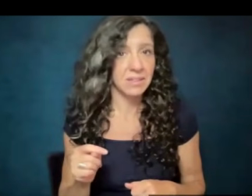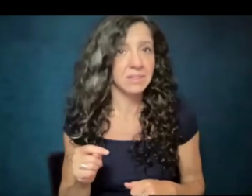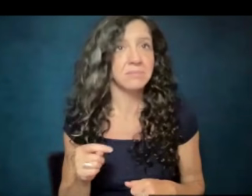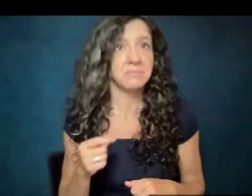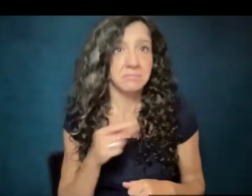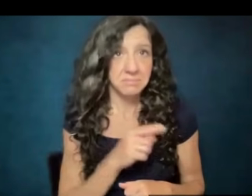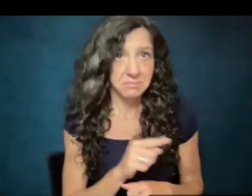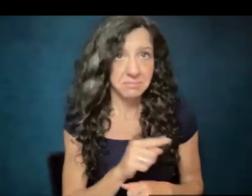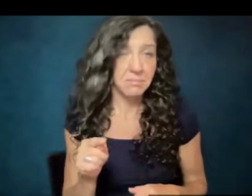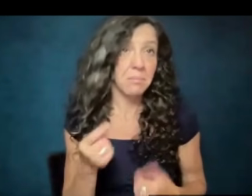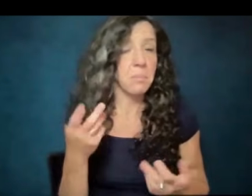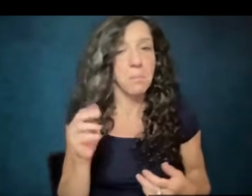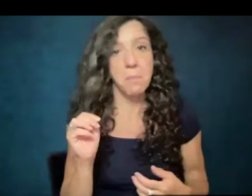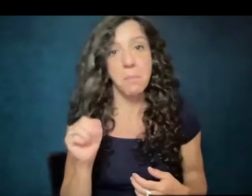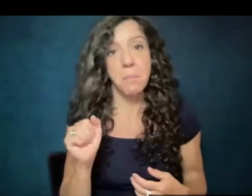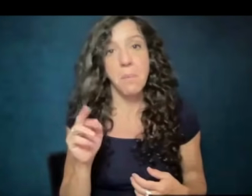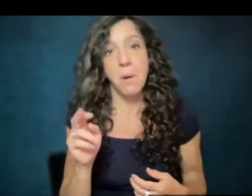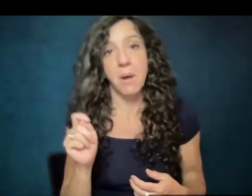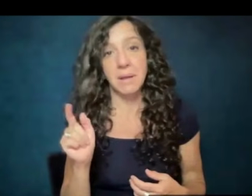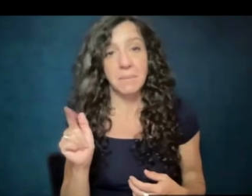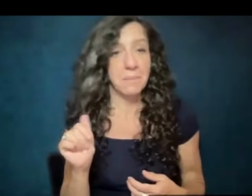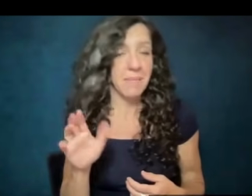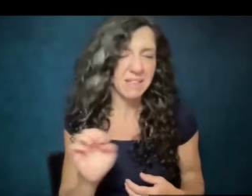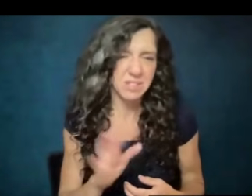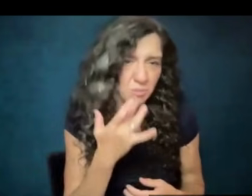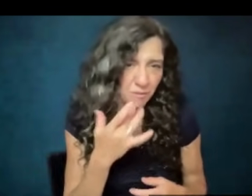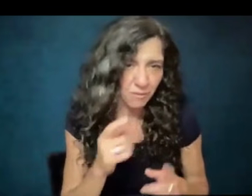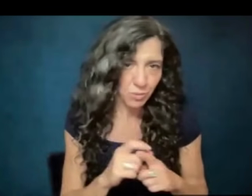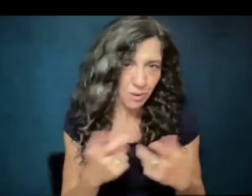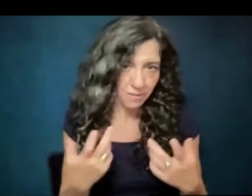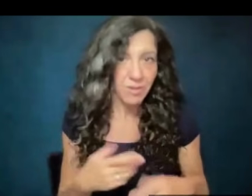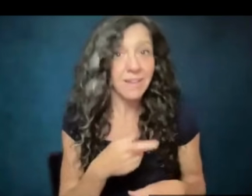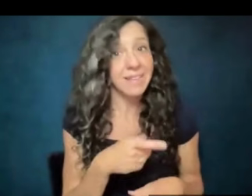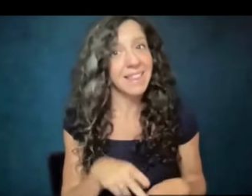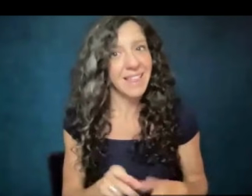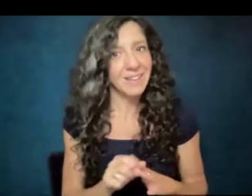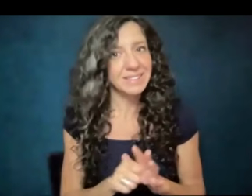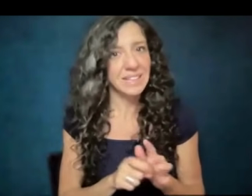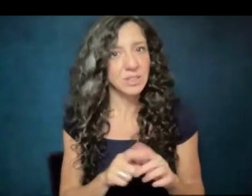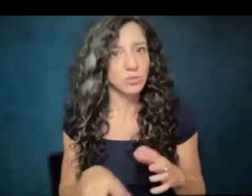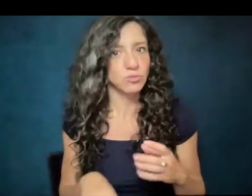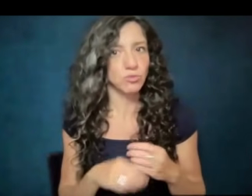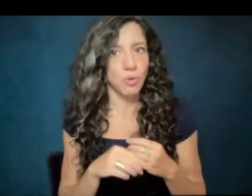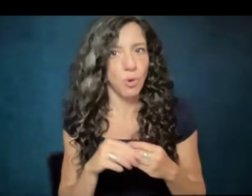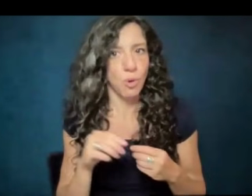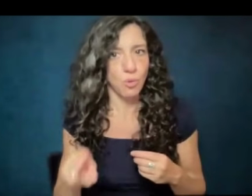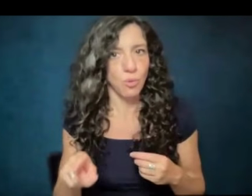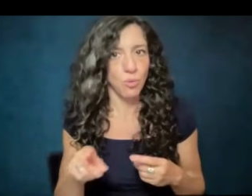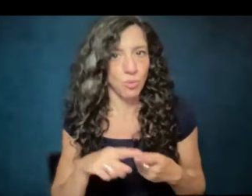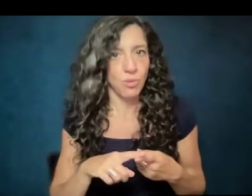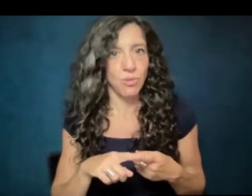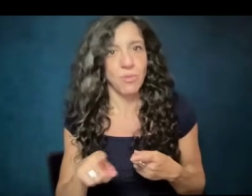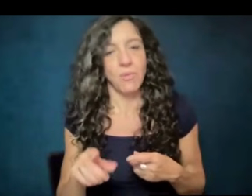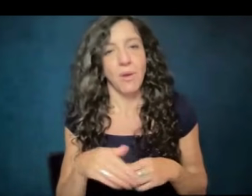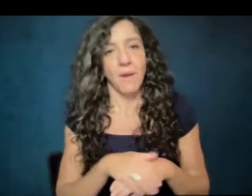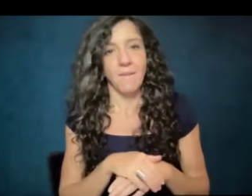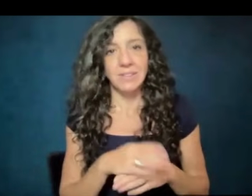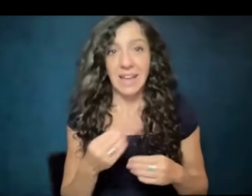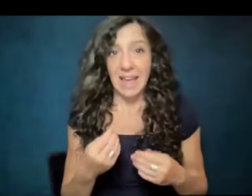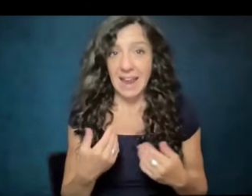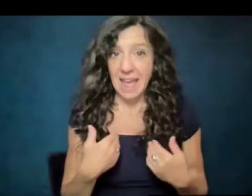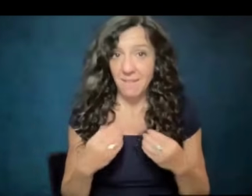expand Medicaid coverage to cover more low-income individuals and families, regardless of disability